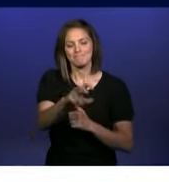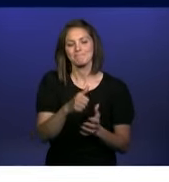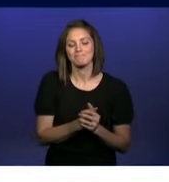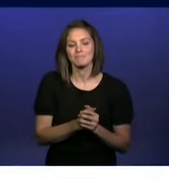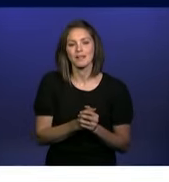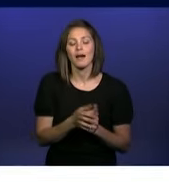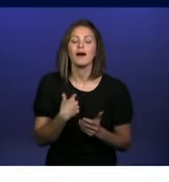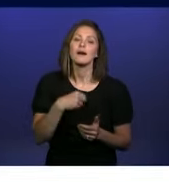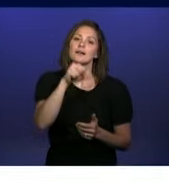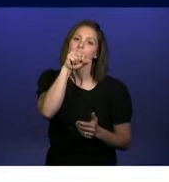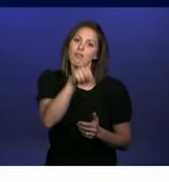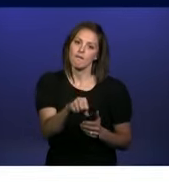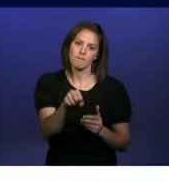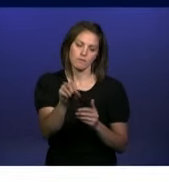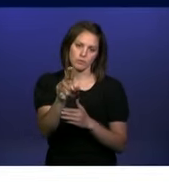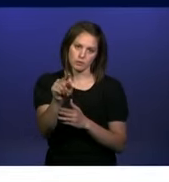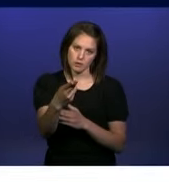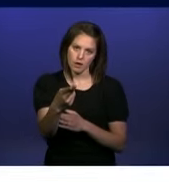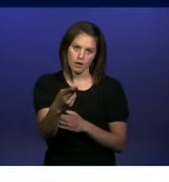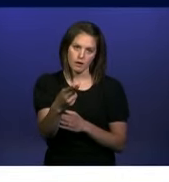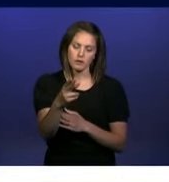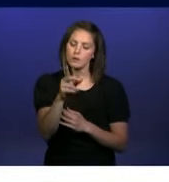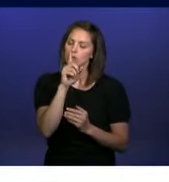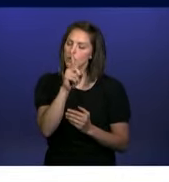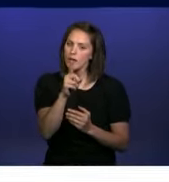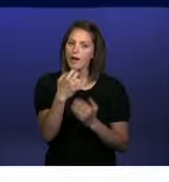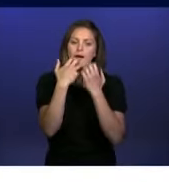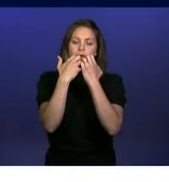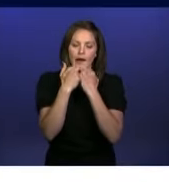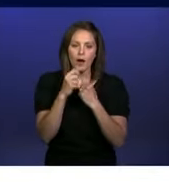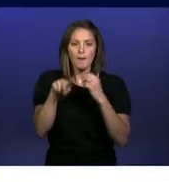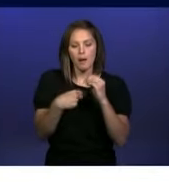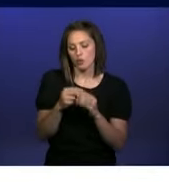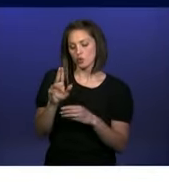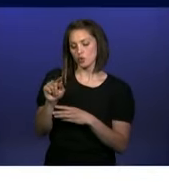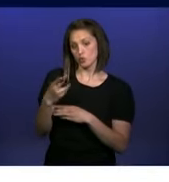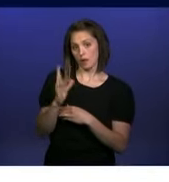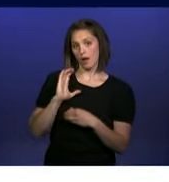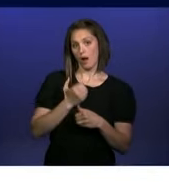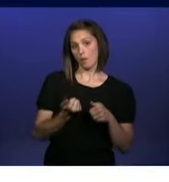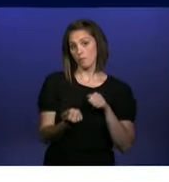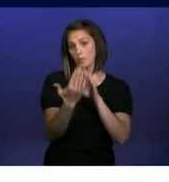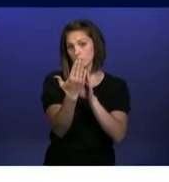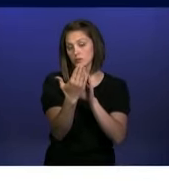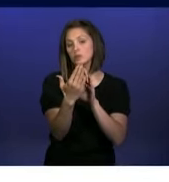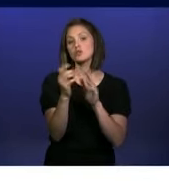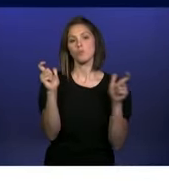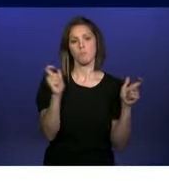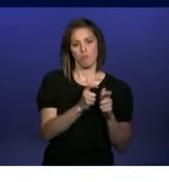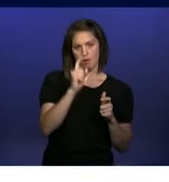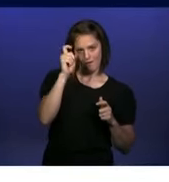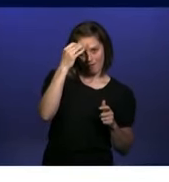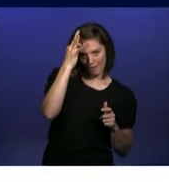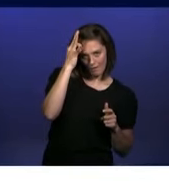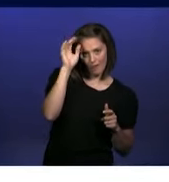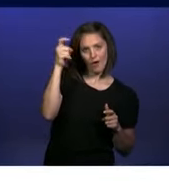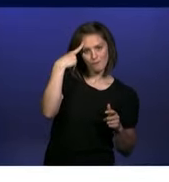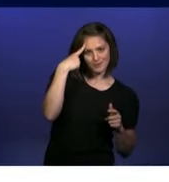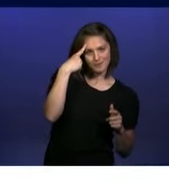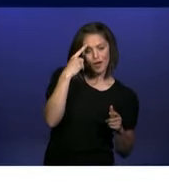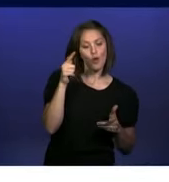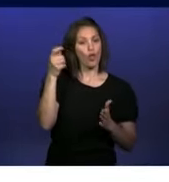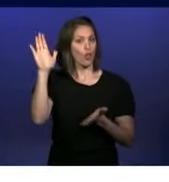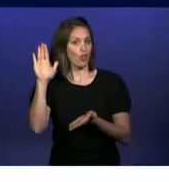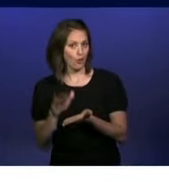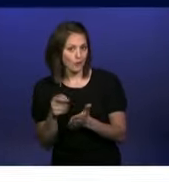and there's nothing that I care more about than taking the Utah way of small government and low taxes back to Washington, D.C.,